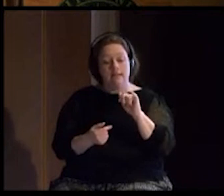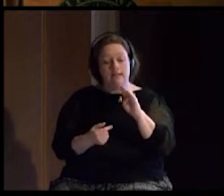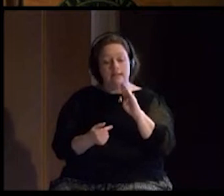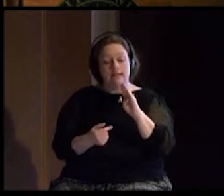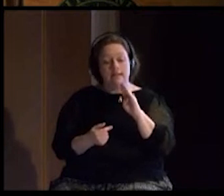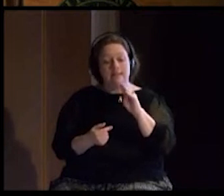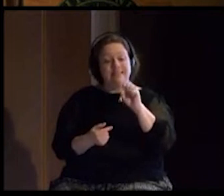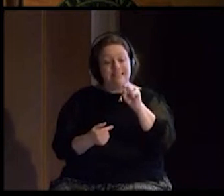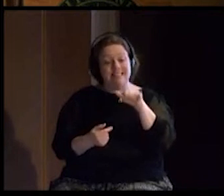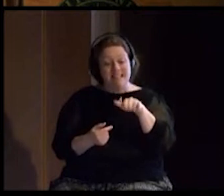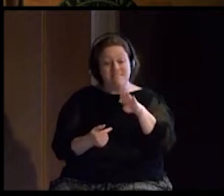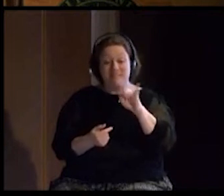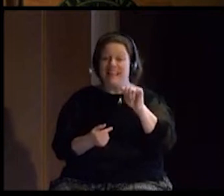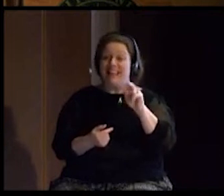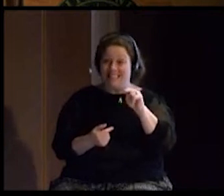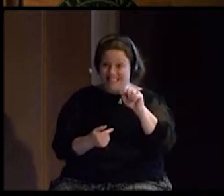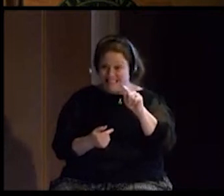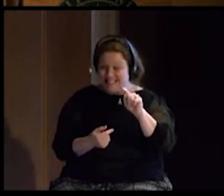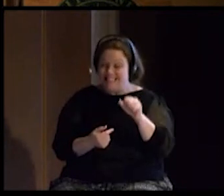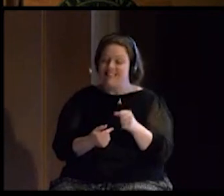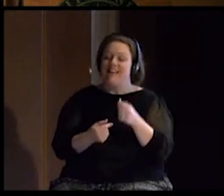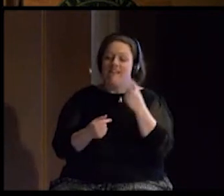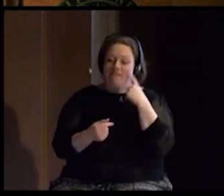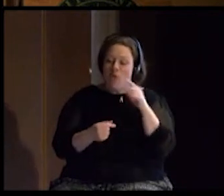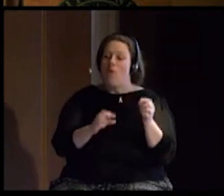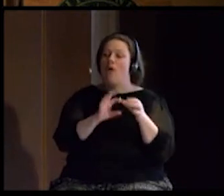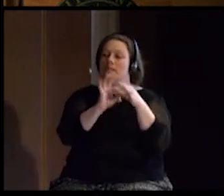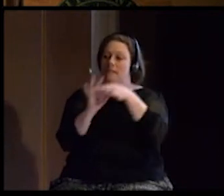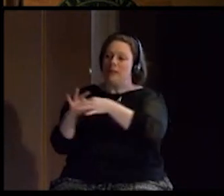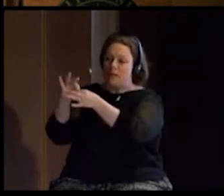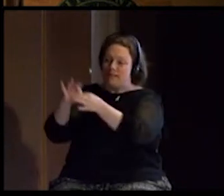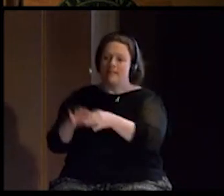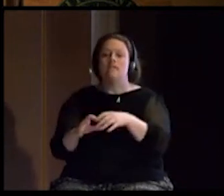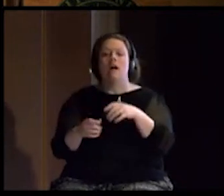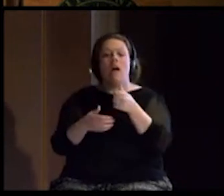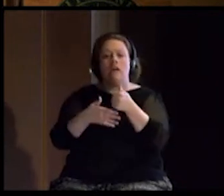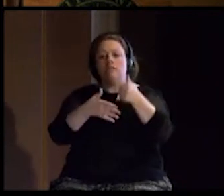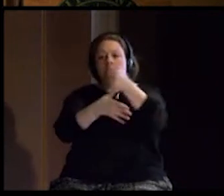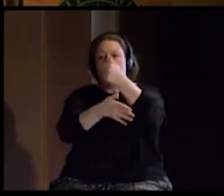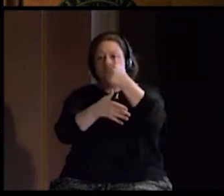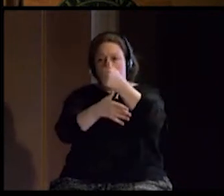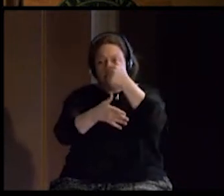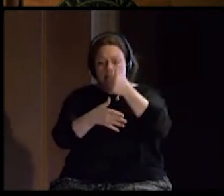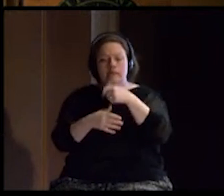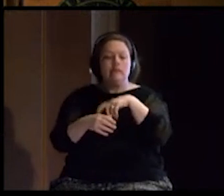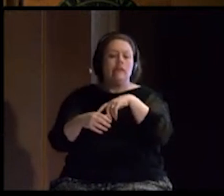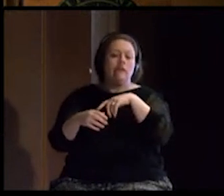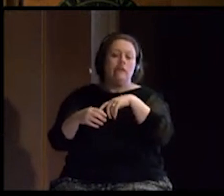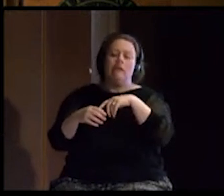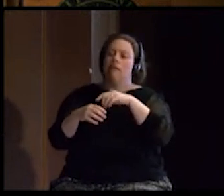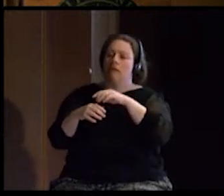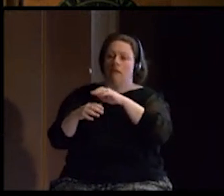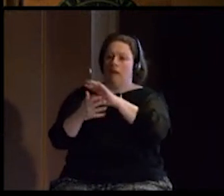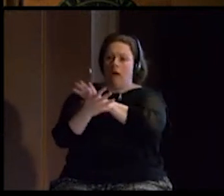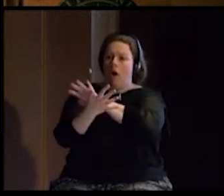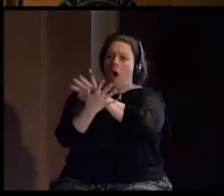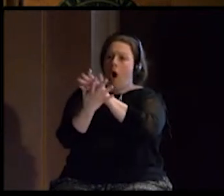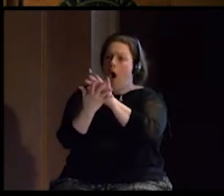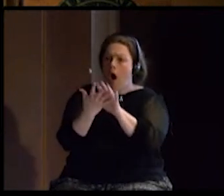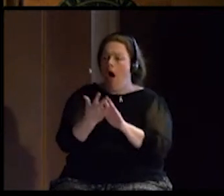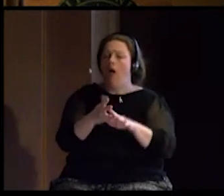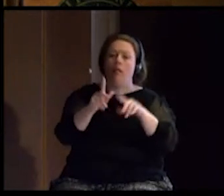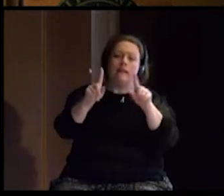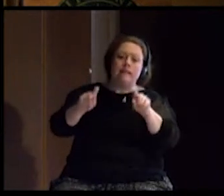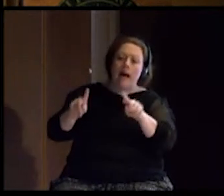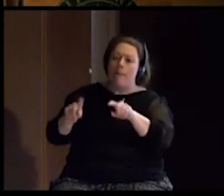be engaged in some nutritional symbiosis, are dominant across all samples, across all sites and time